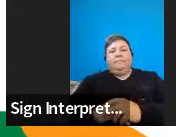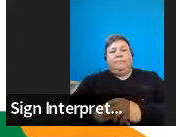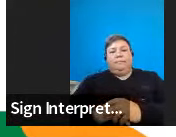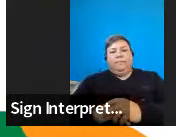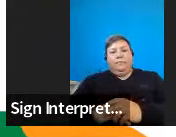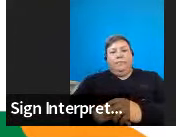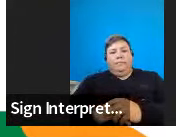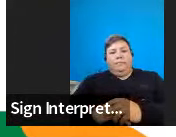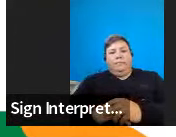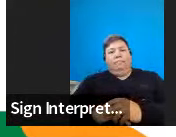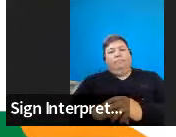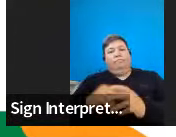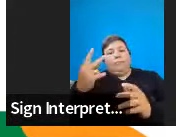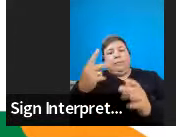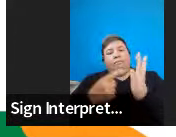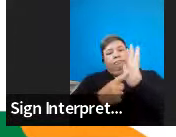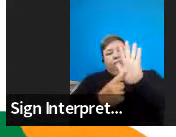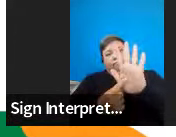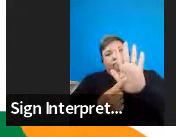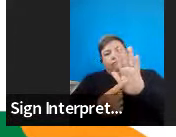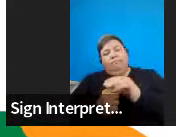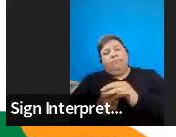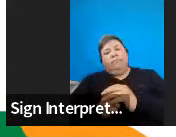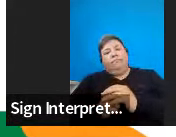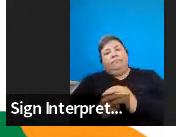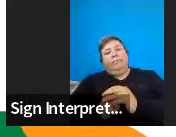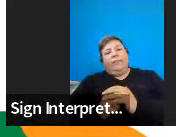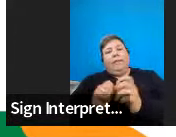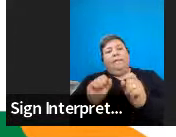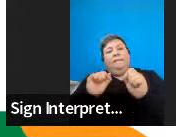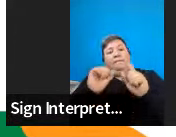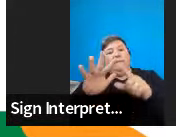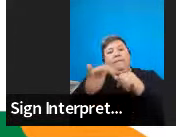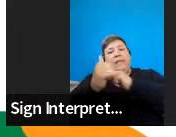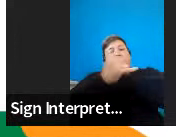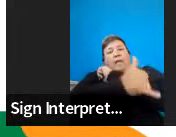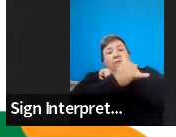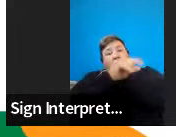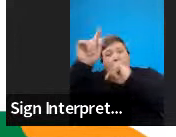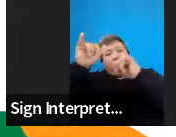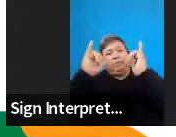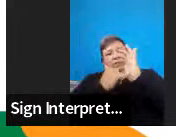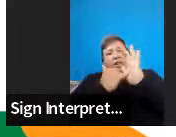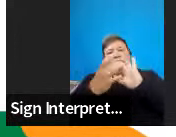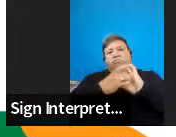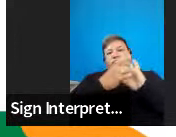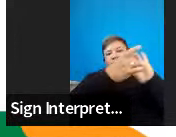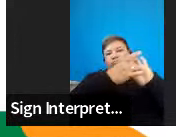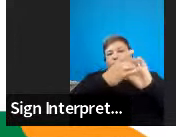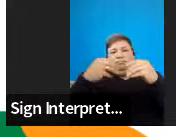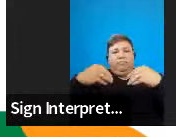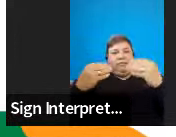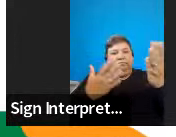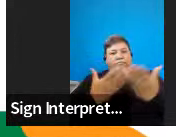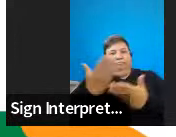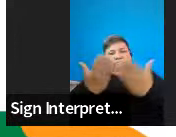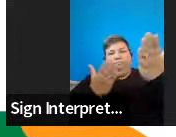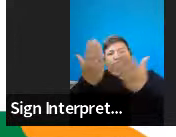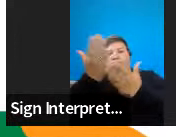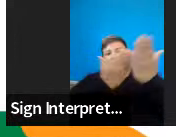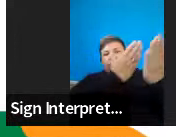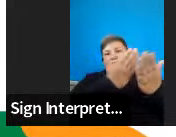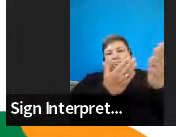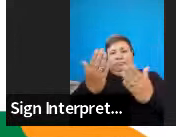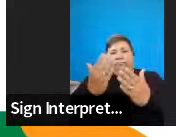as indicated, that we have at least 15 countries that we are currently engaging on mutual recognition agreement